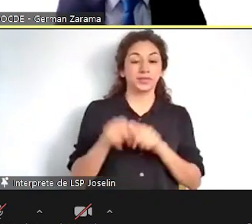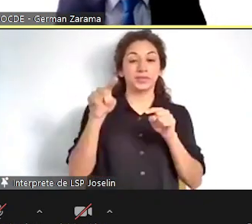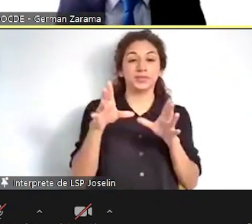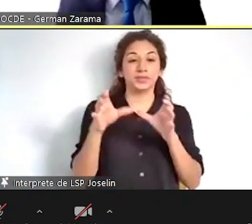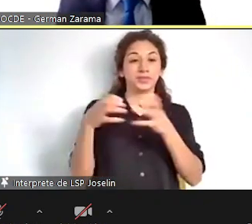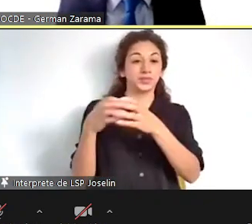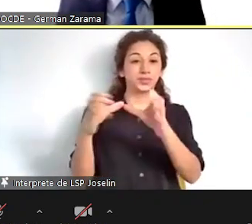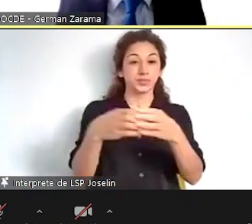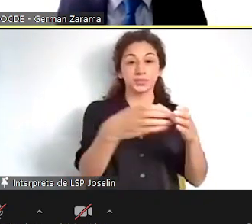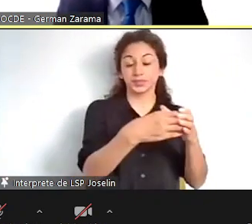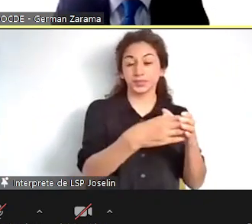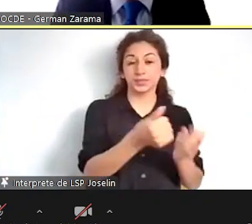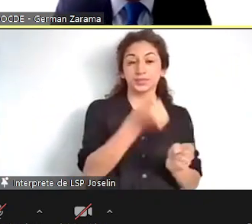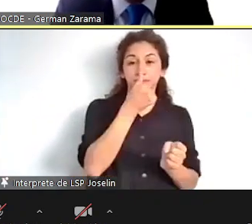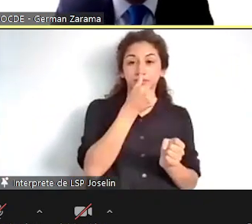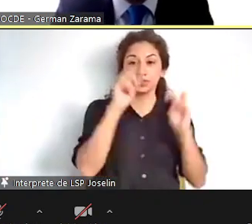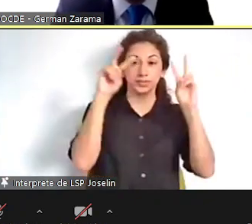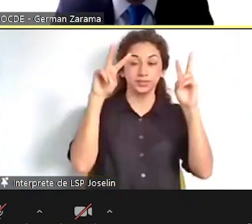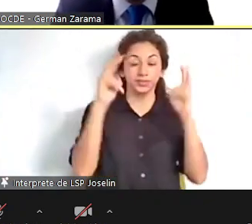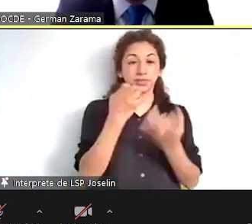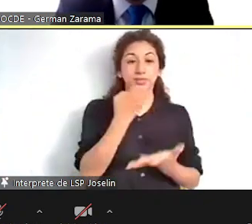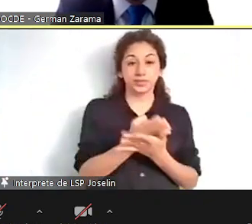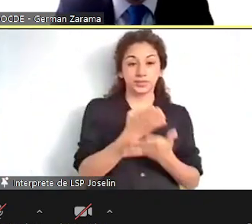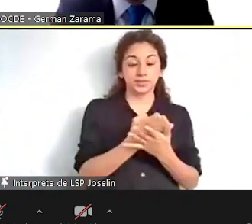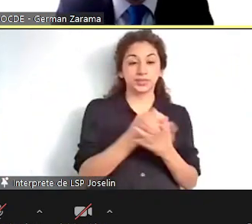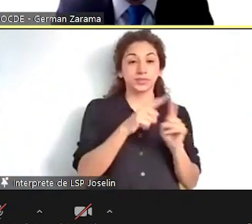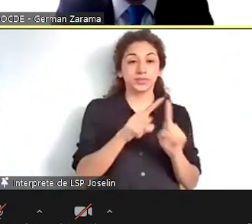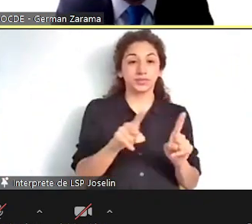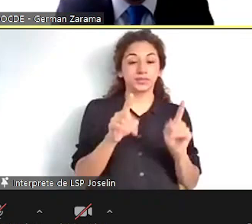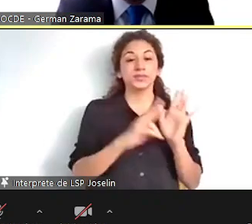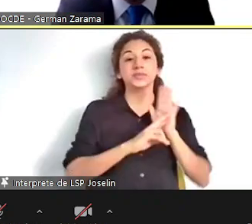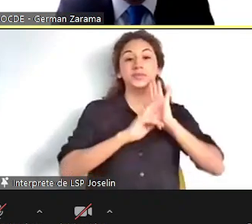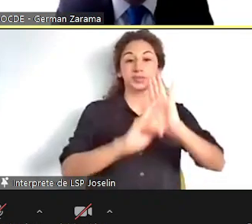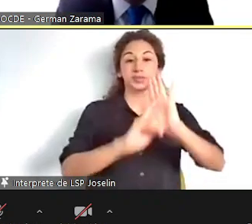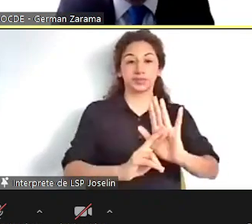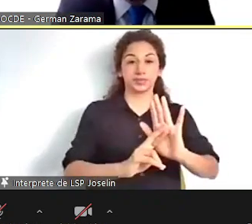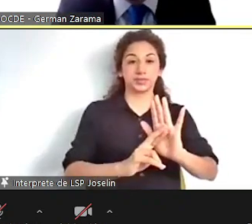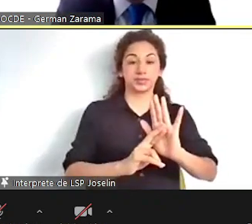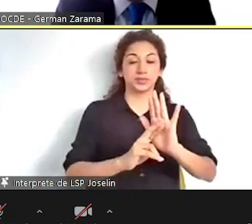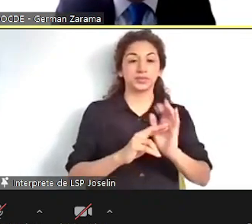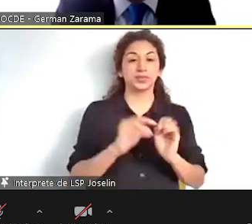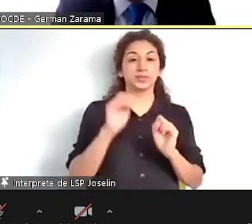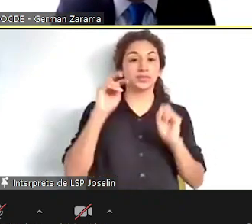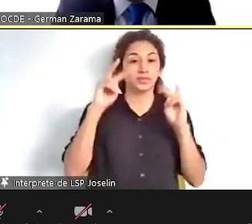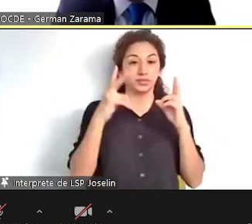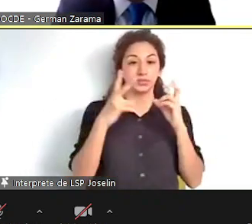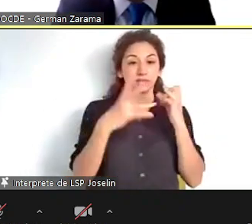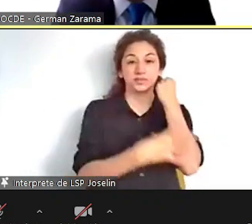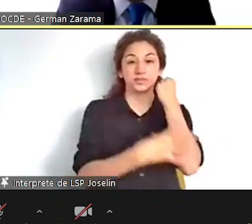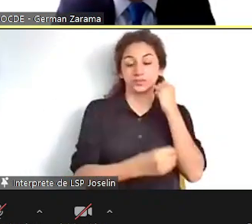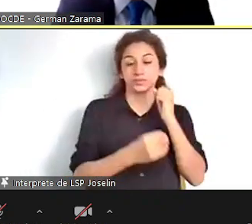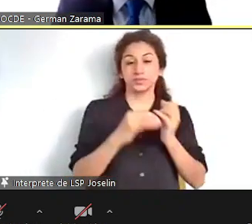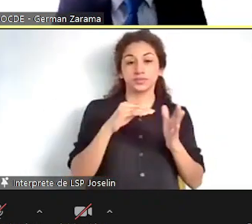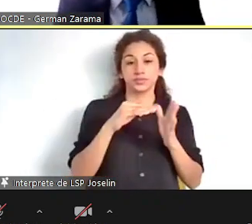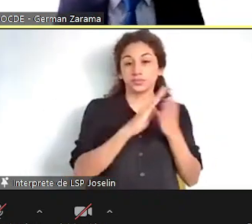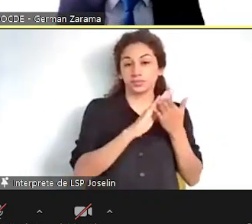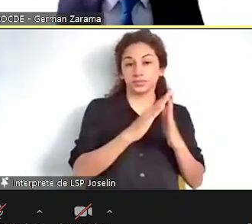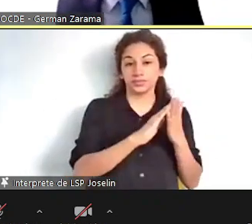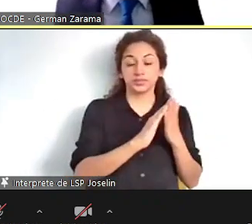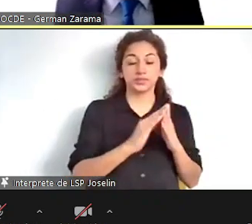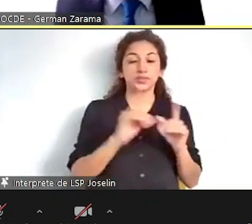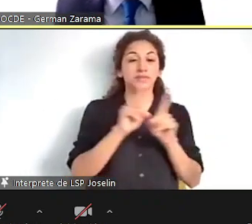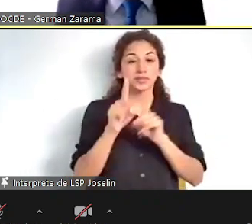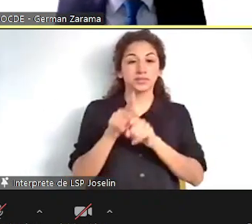that having identified those key sectors on the economy it's also it represents the most pop vulnerable